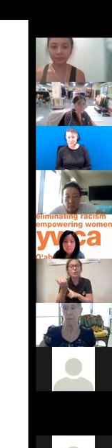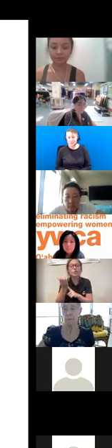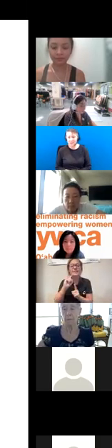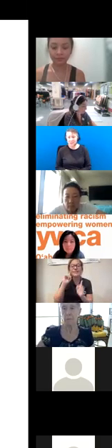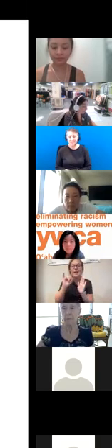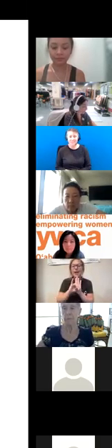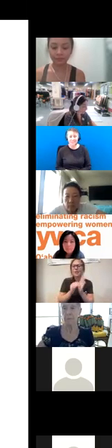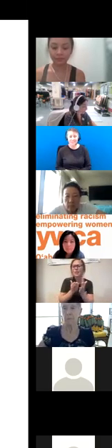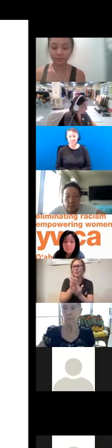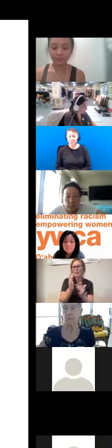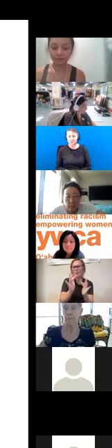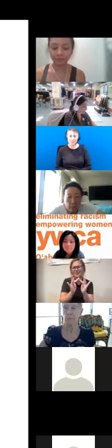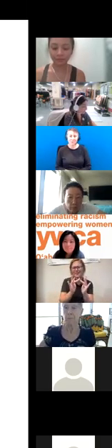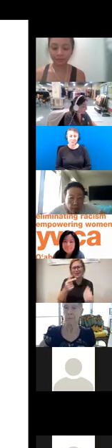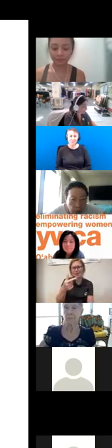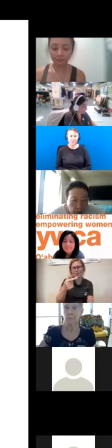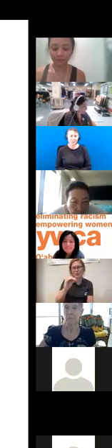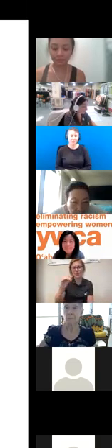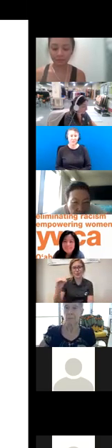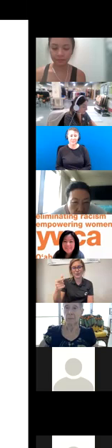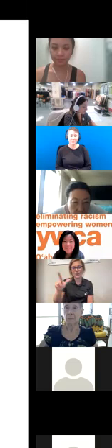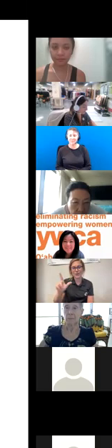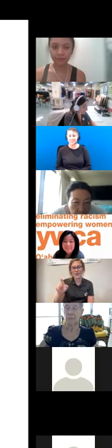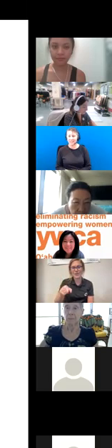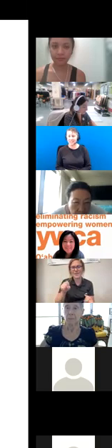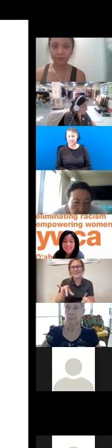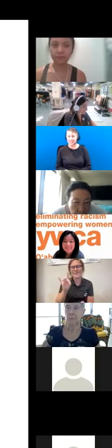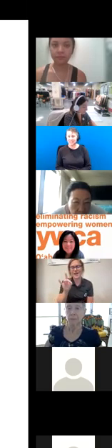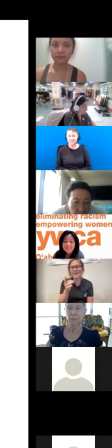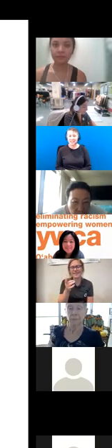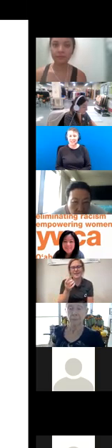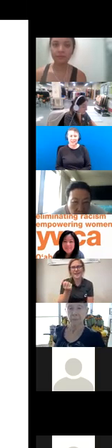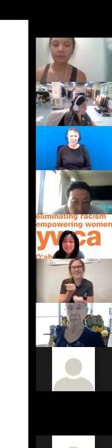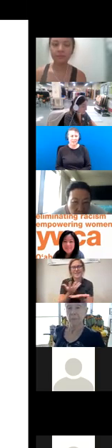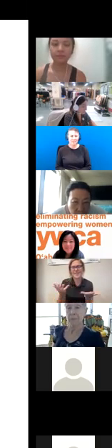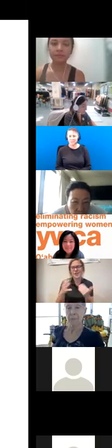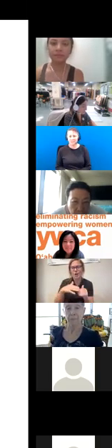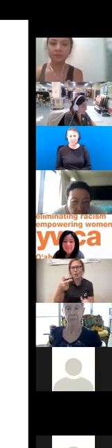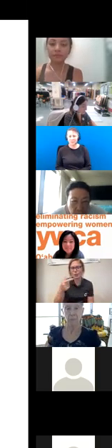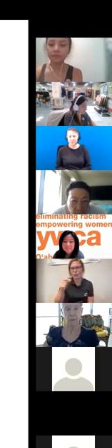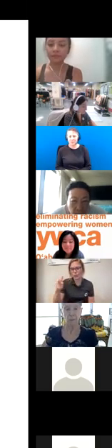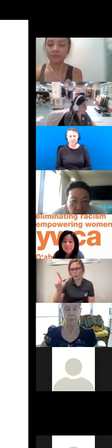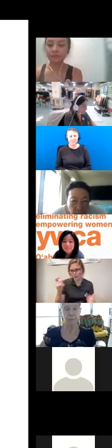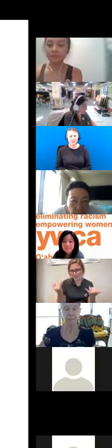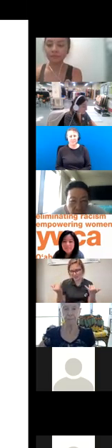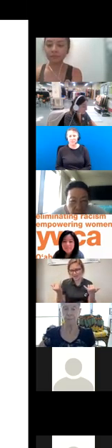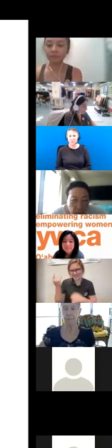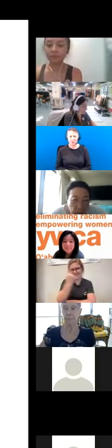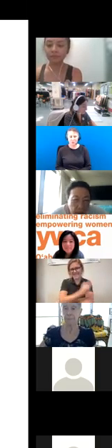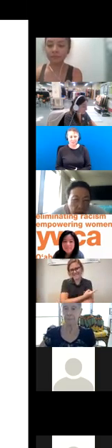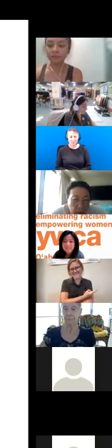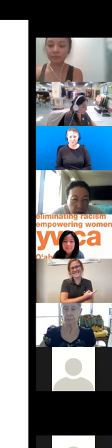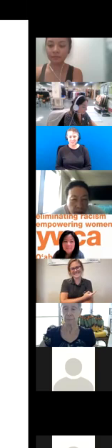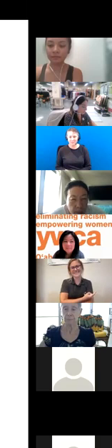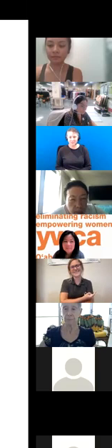signs before then and learn about deaf culture or deaf identity. And on Google, you can find